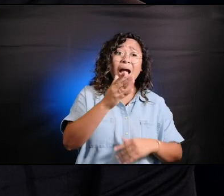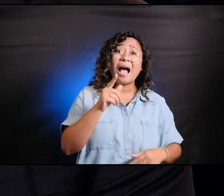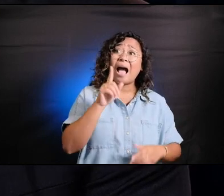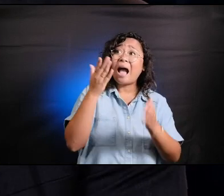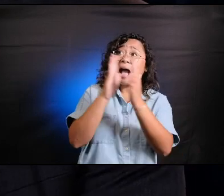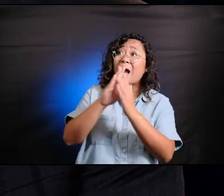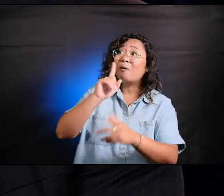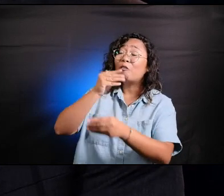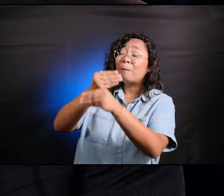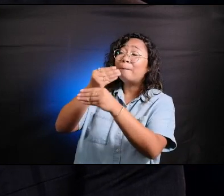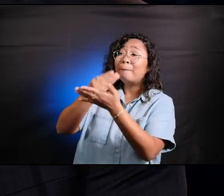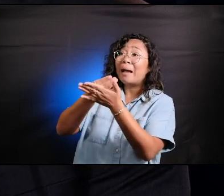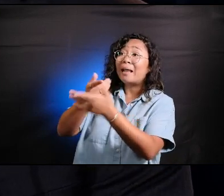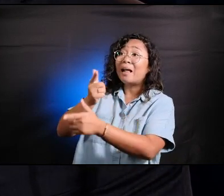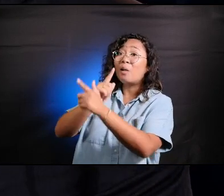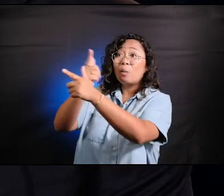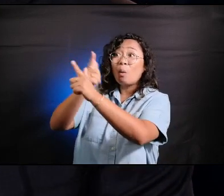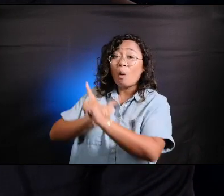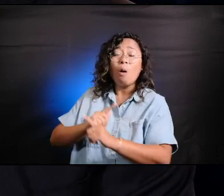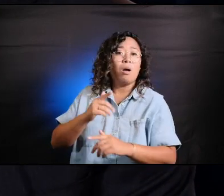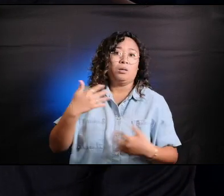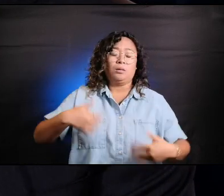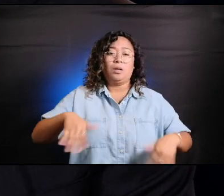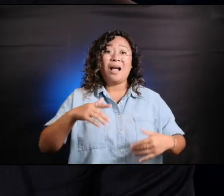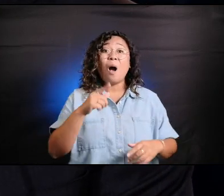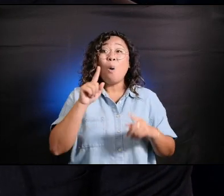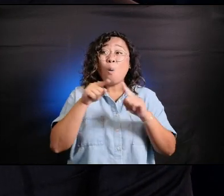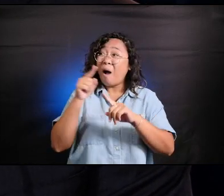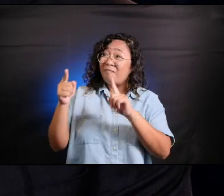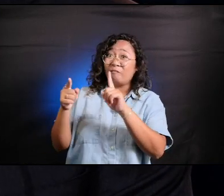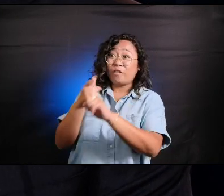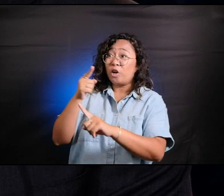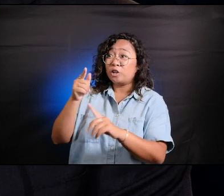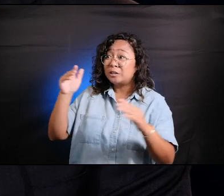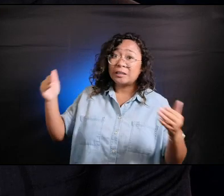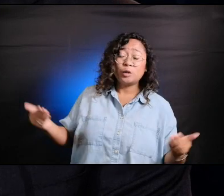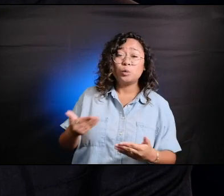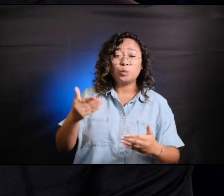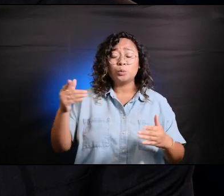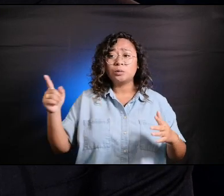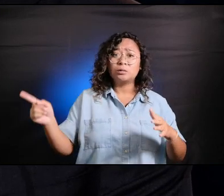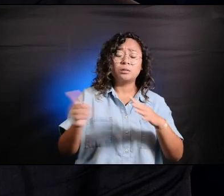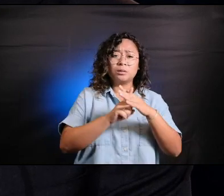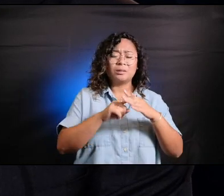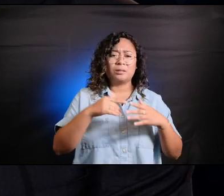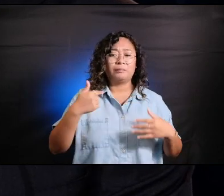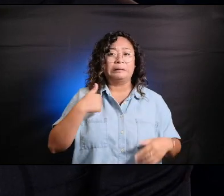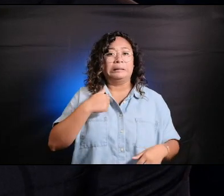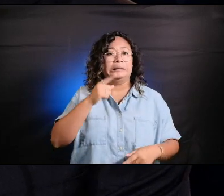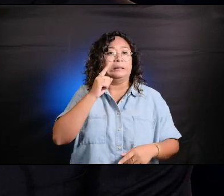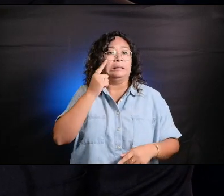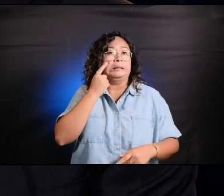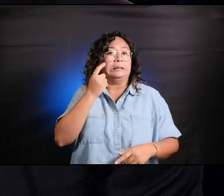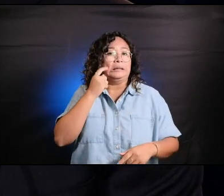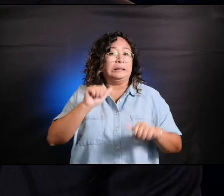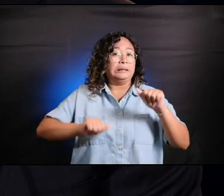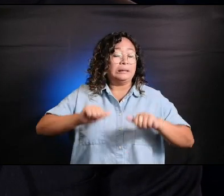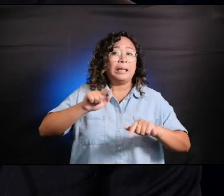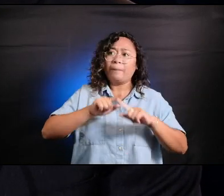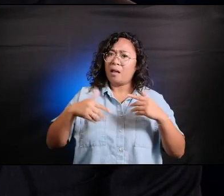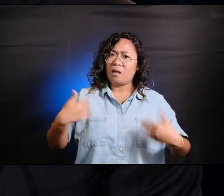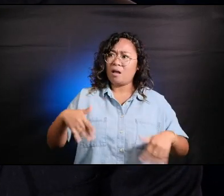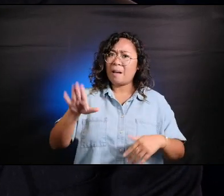I had my own hesitation when this was first introduced, but the banks are cranking out the checks and getting those payrolls done.